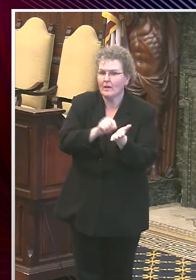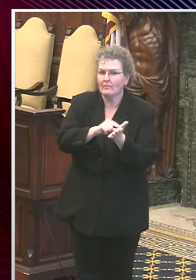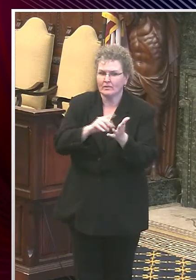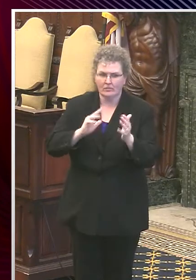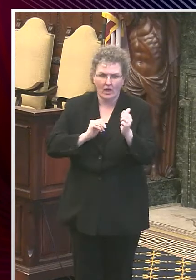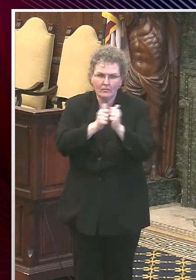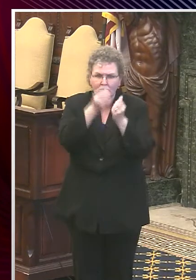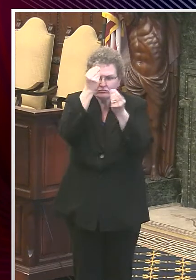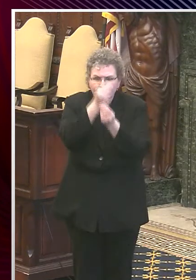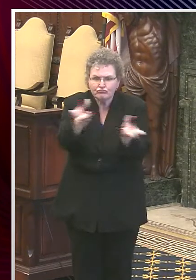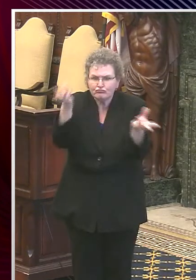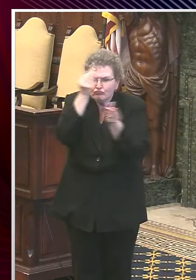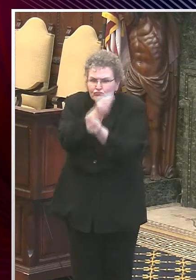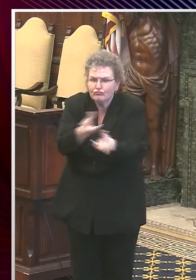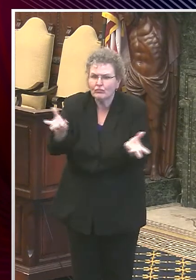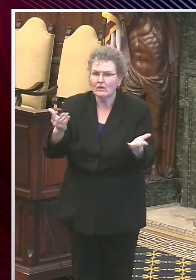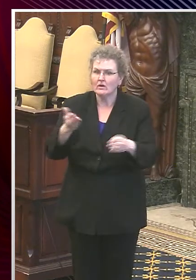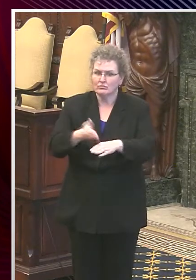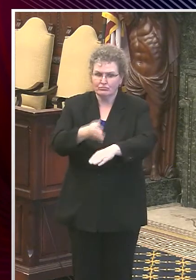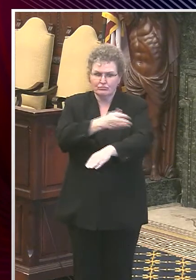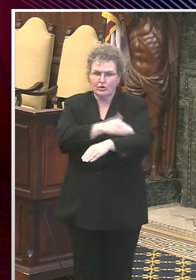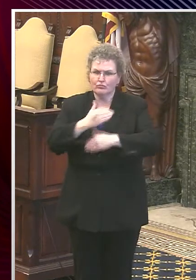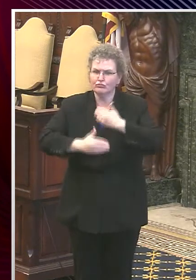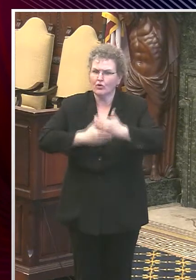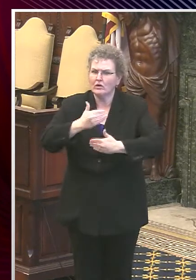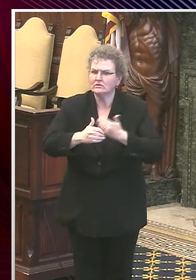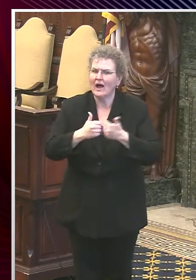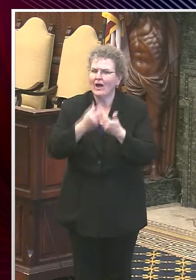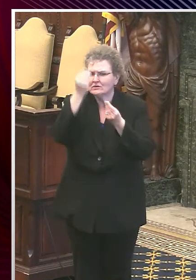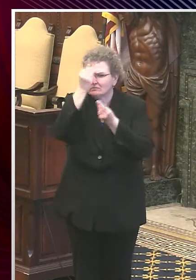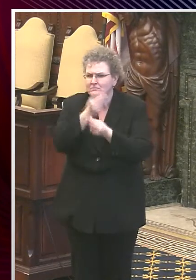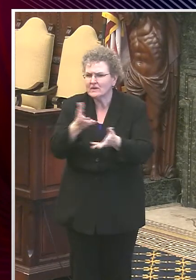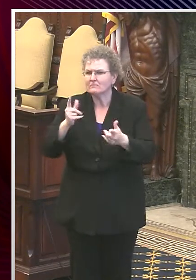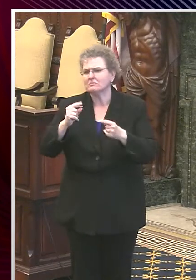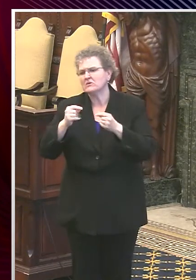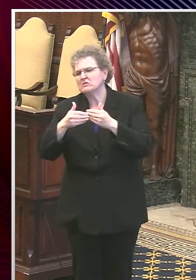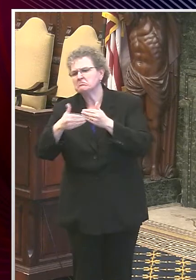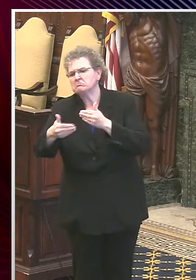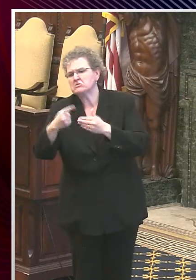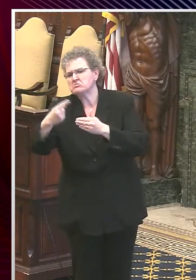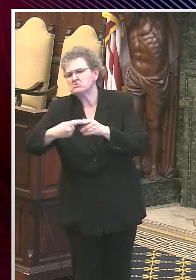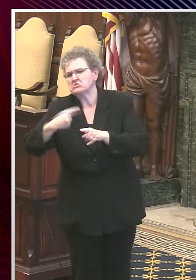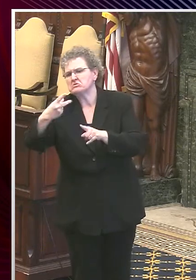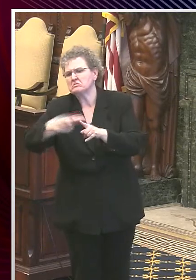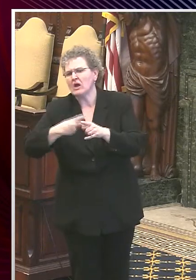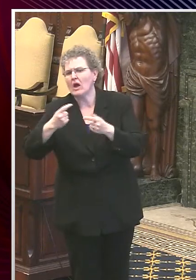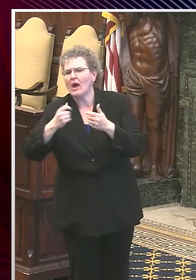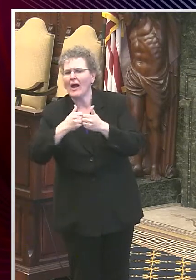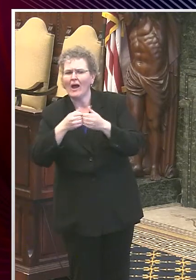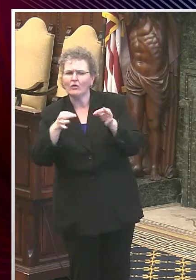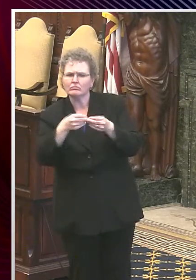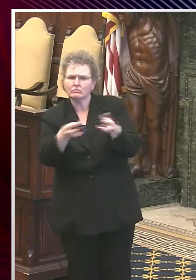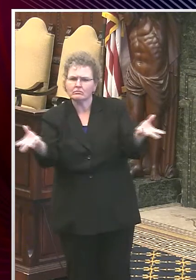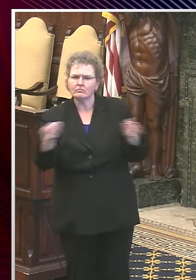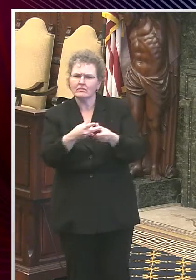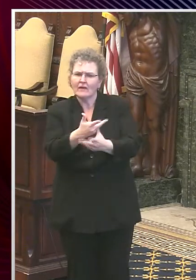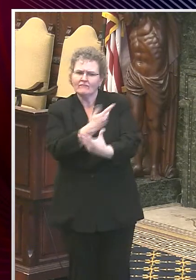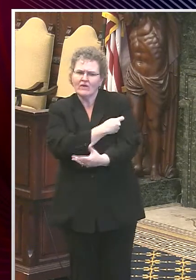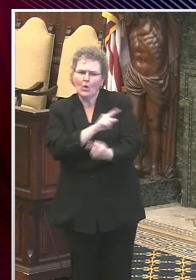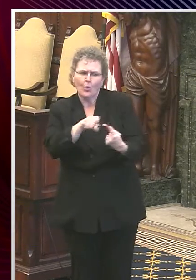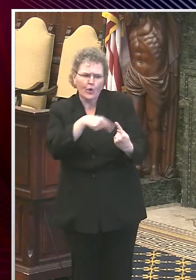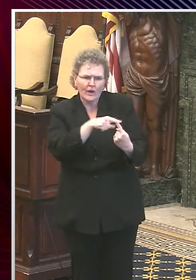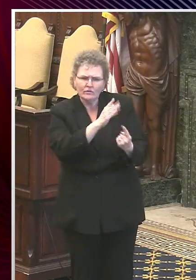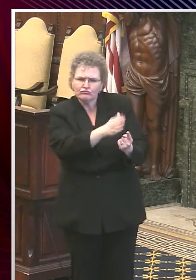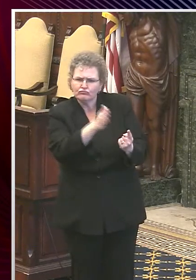about the progress we've made to date and how we expect the next couple of months to play out as far as vaccine availability.